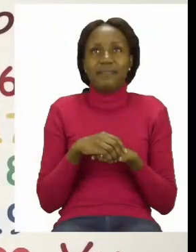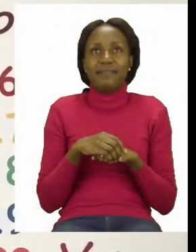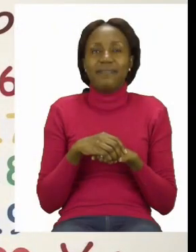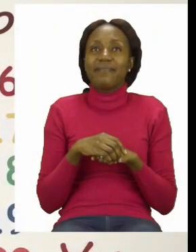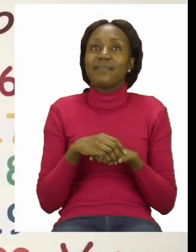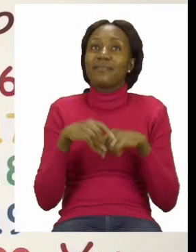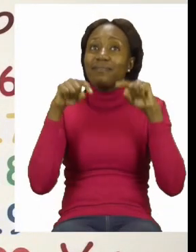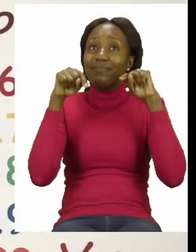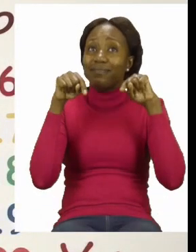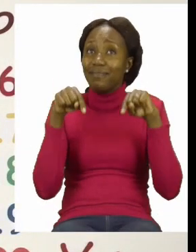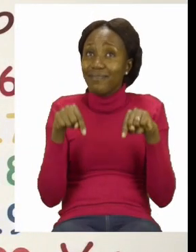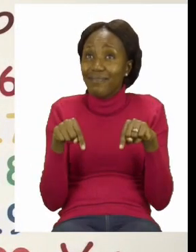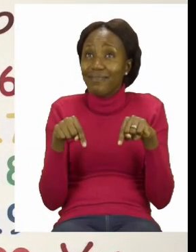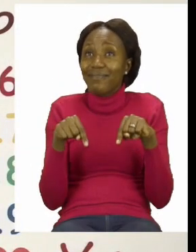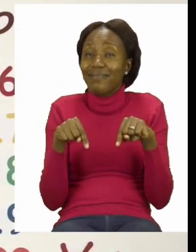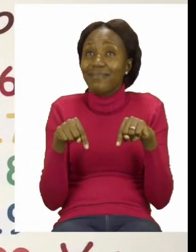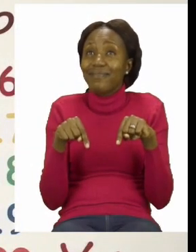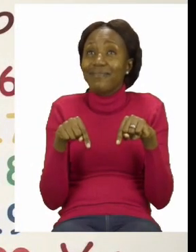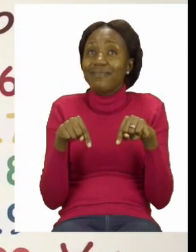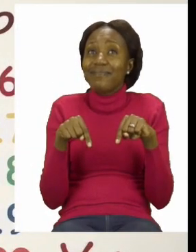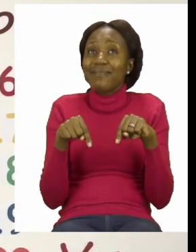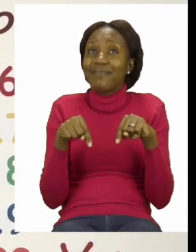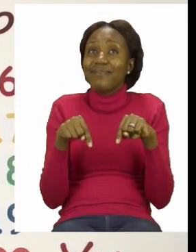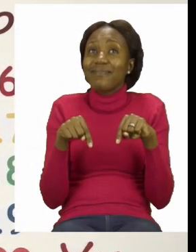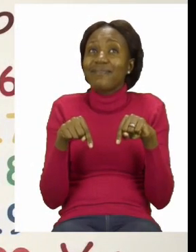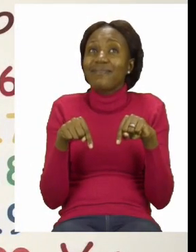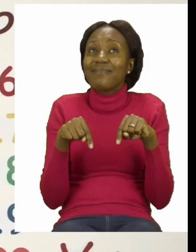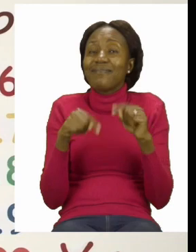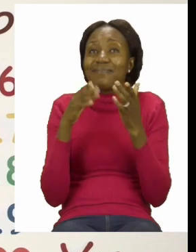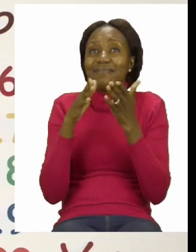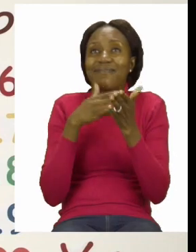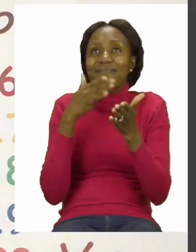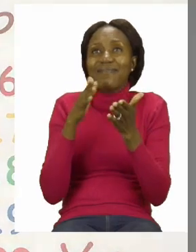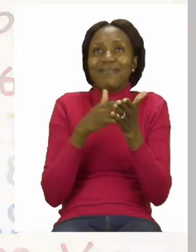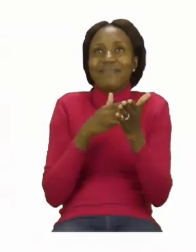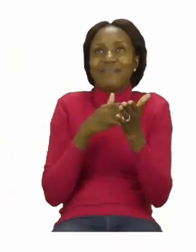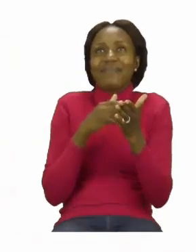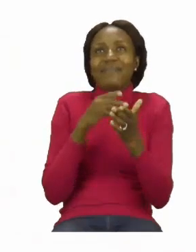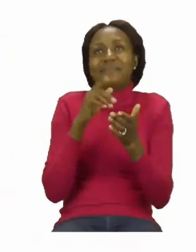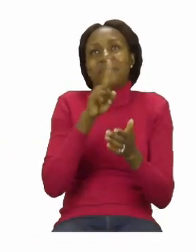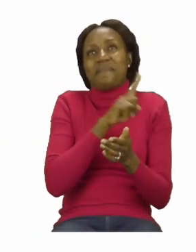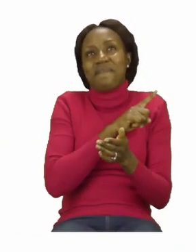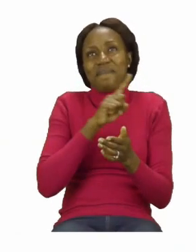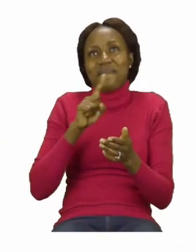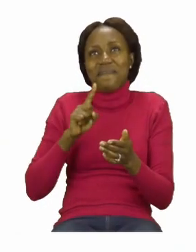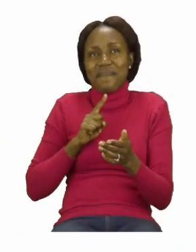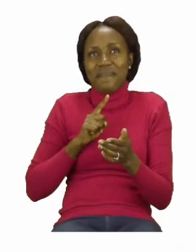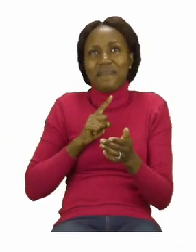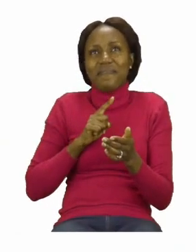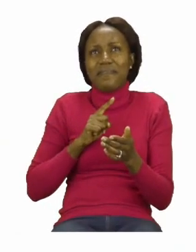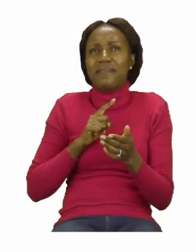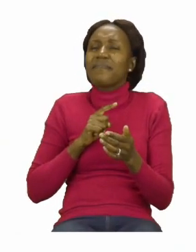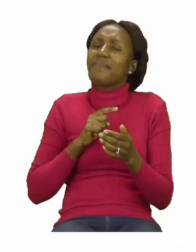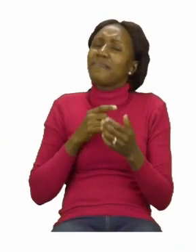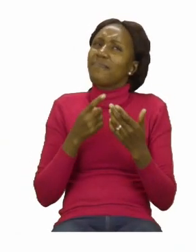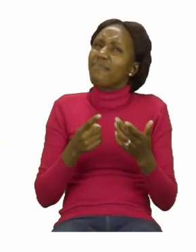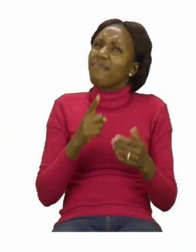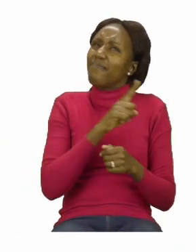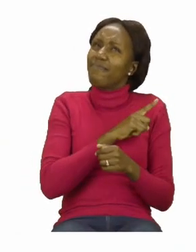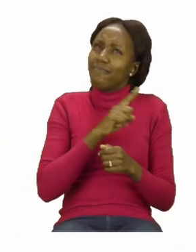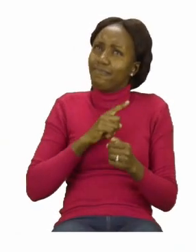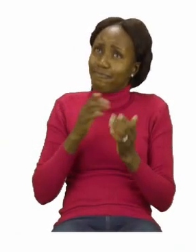Now for our lesson, boys and girls, let's turn to page 11. On page 11, we are going